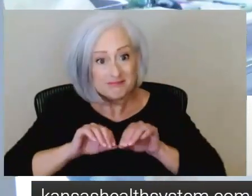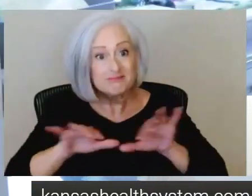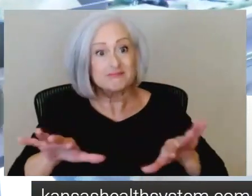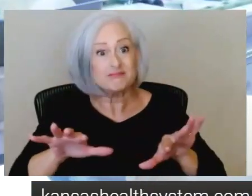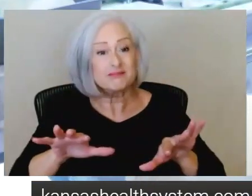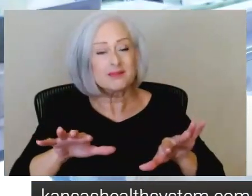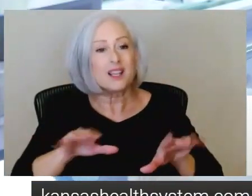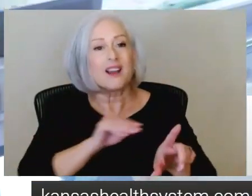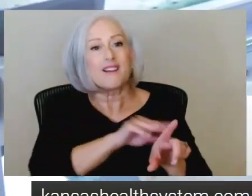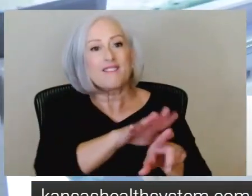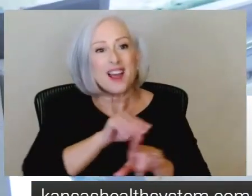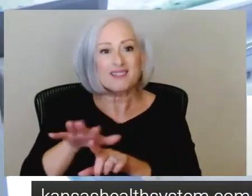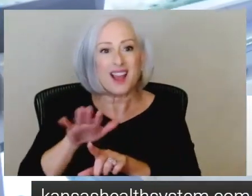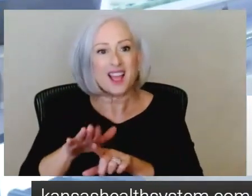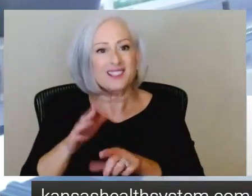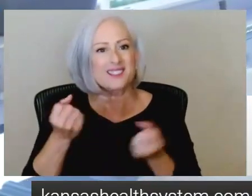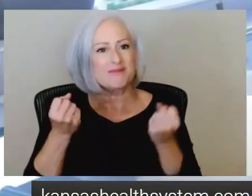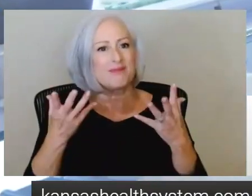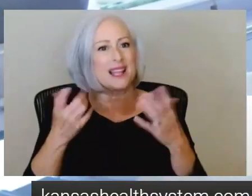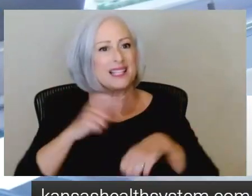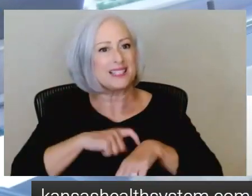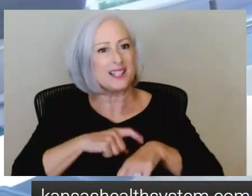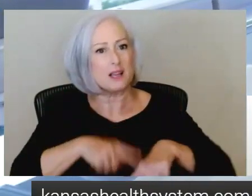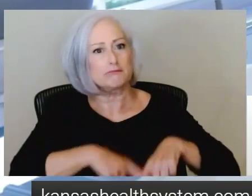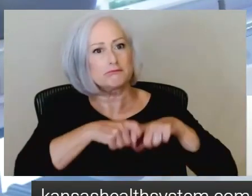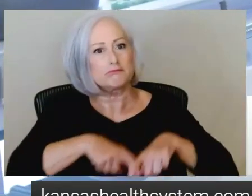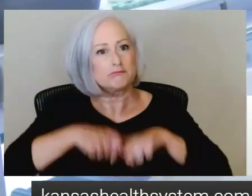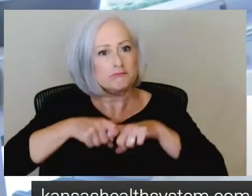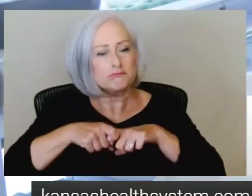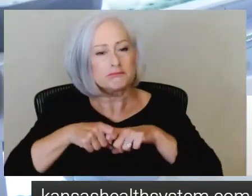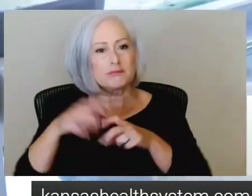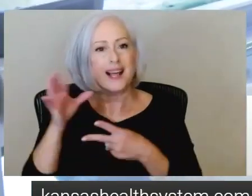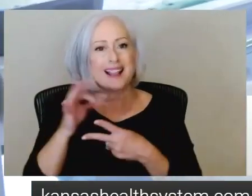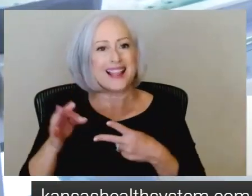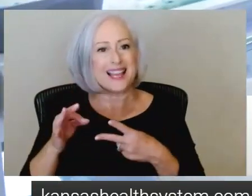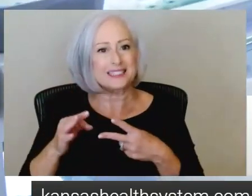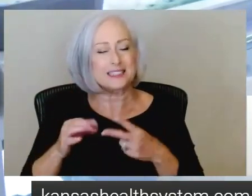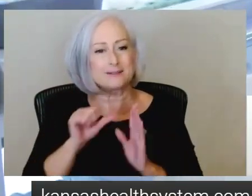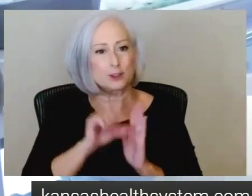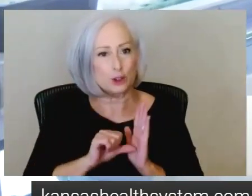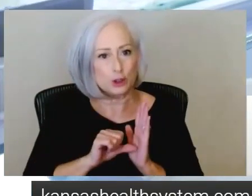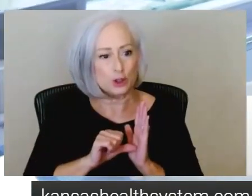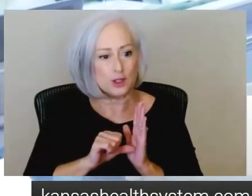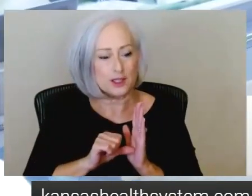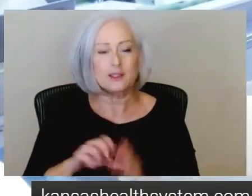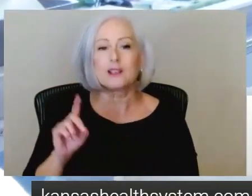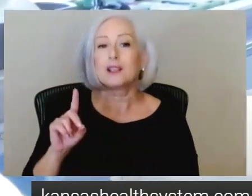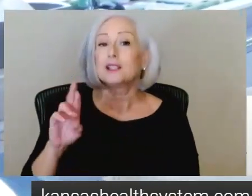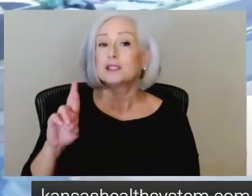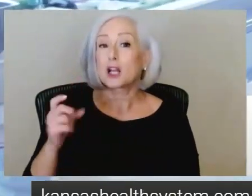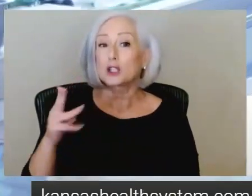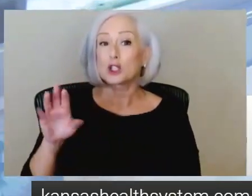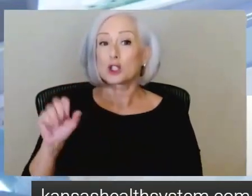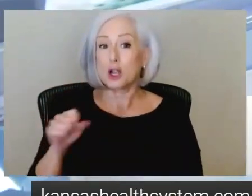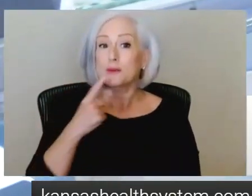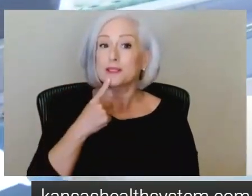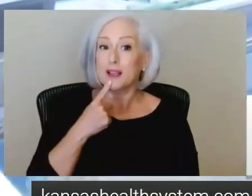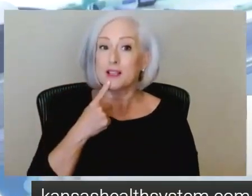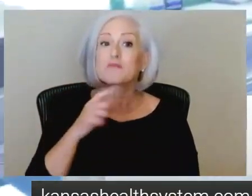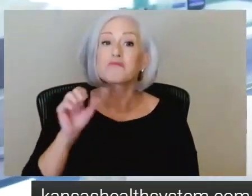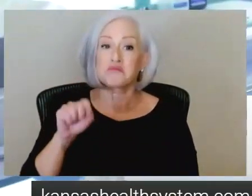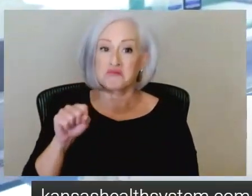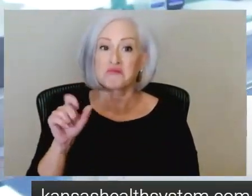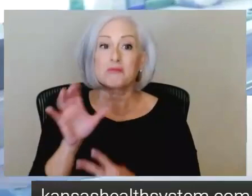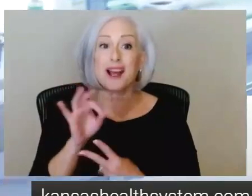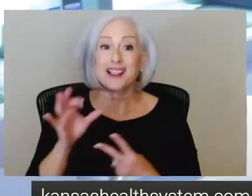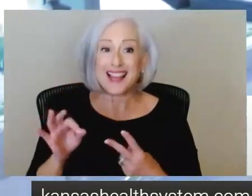stopped. However, I've talked to Dr. Vibhash Sharma, who says this is elective. However, they are still allowing this because